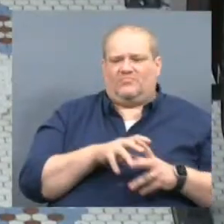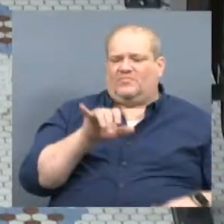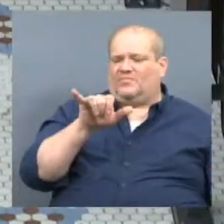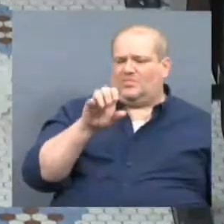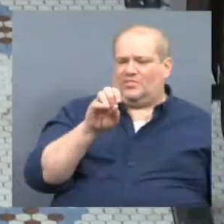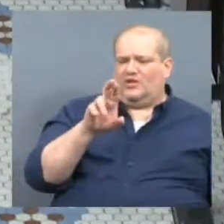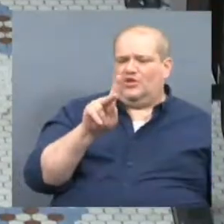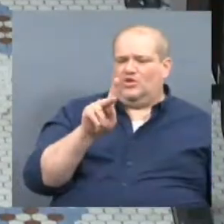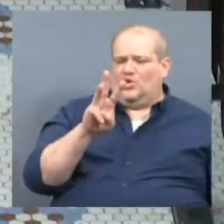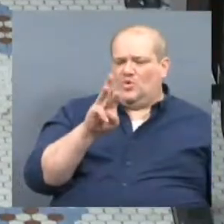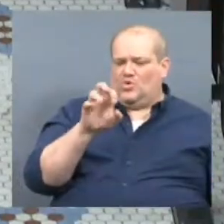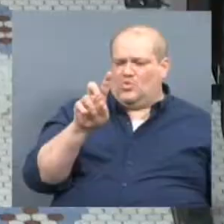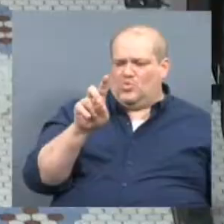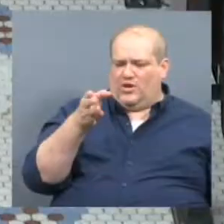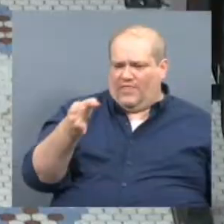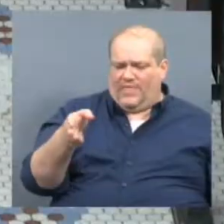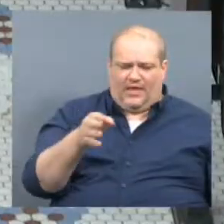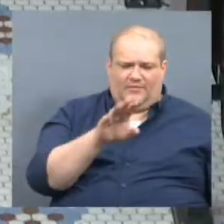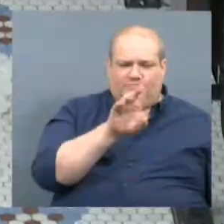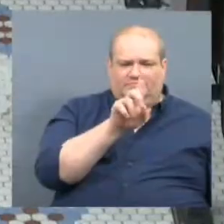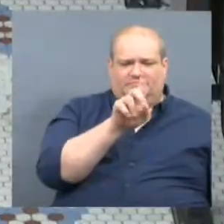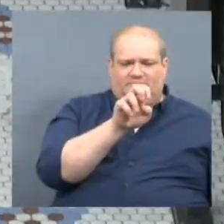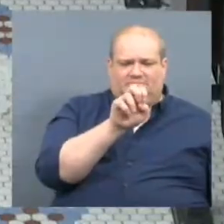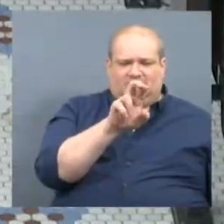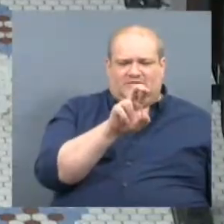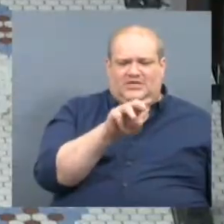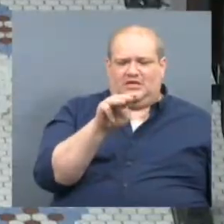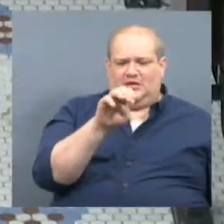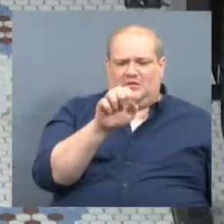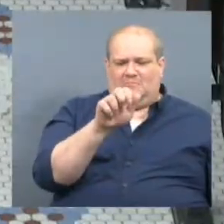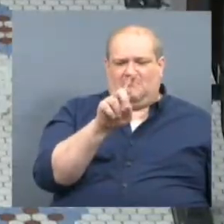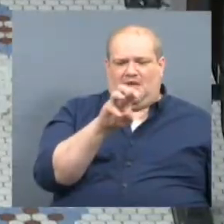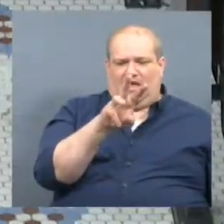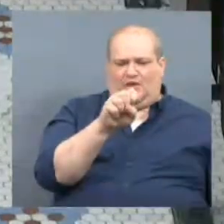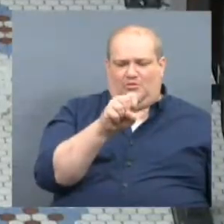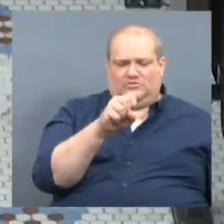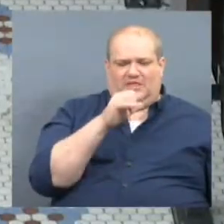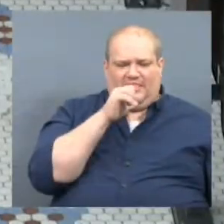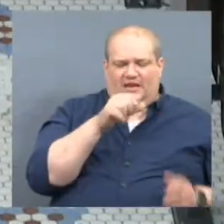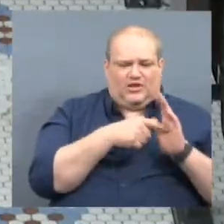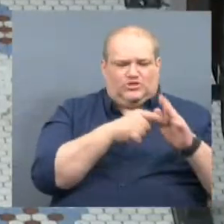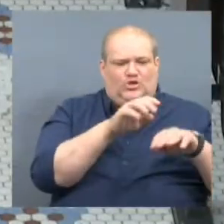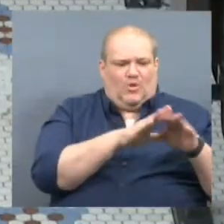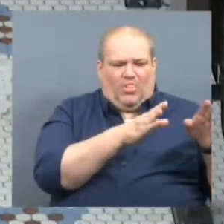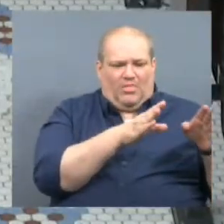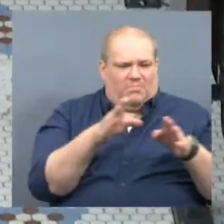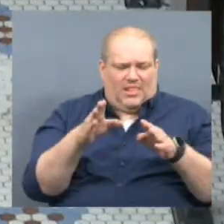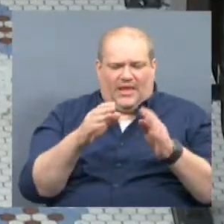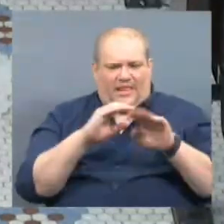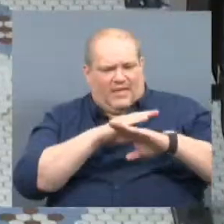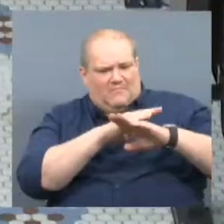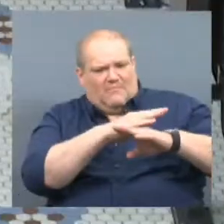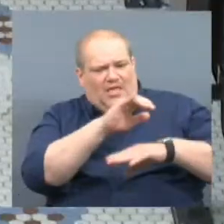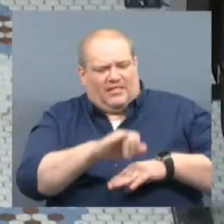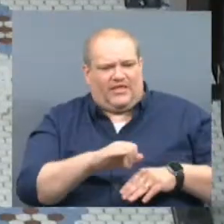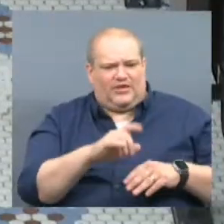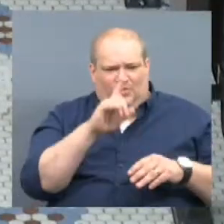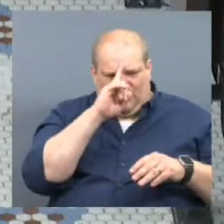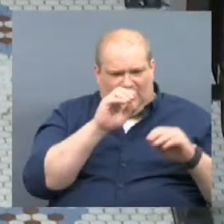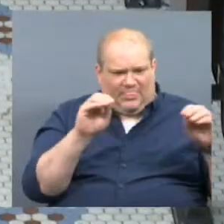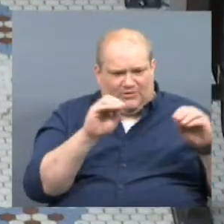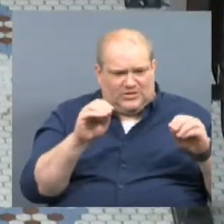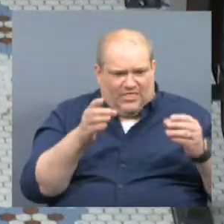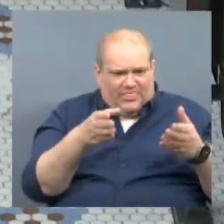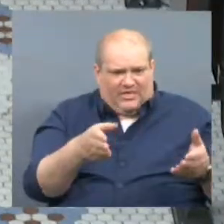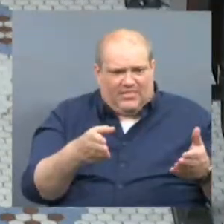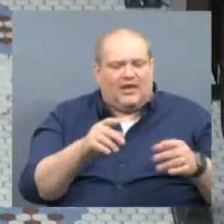right there. You got Deer Meadows right there. See, none of that shows on the plan. They kind of blocked it out. So you just think it's nothing